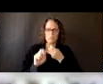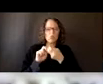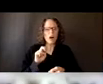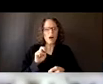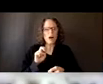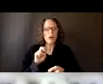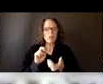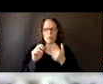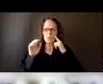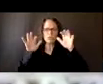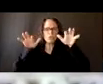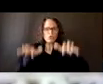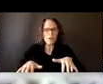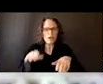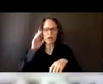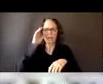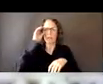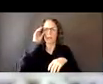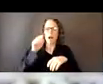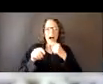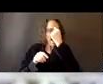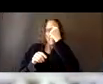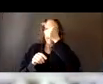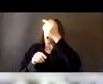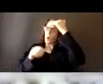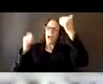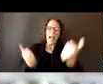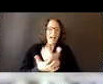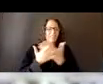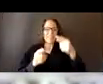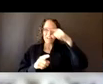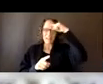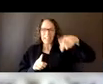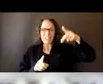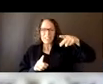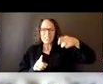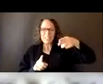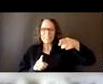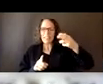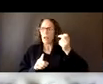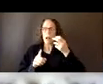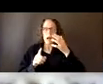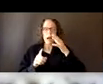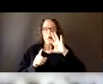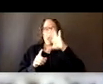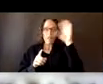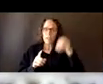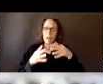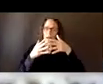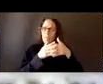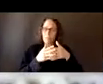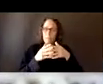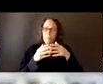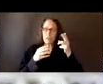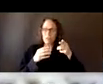that that was an expert in African-American history, and he didn't know the answer. But